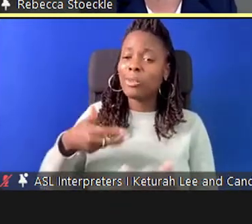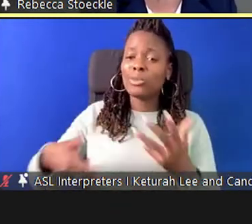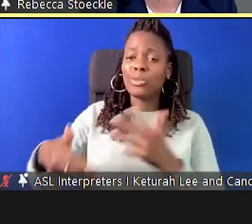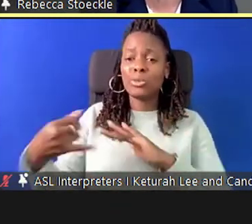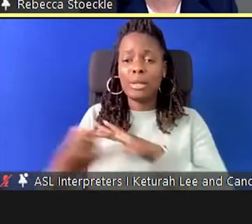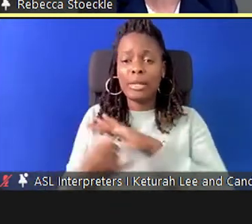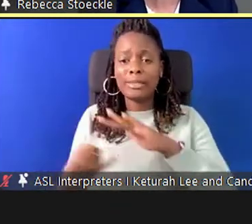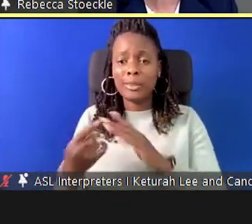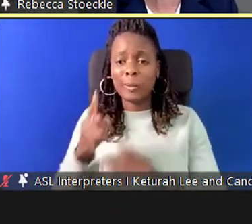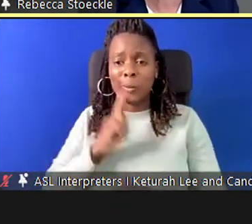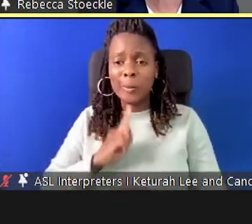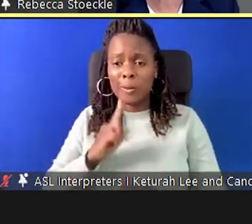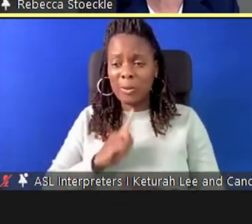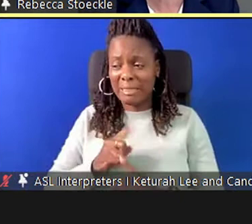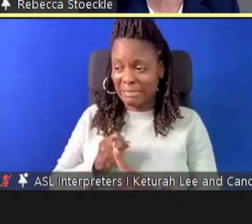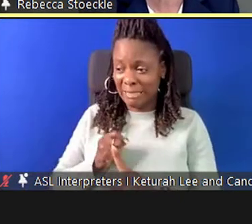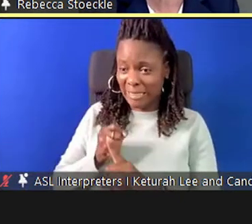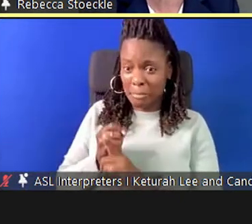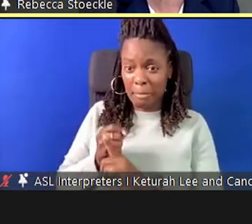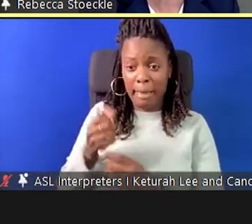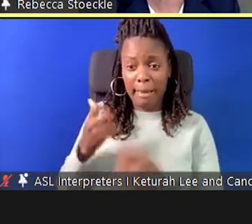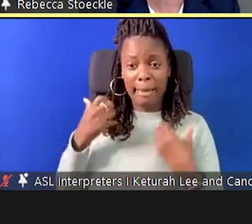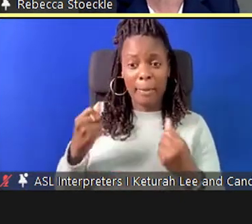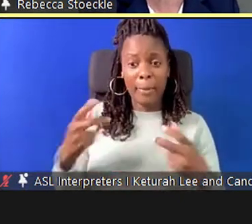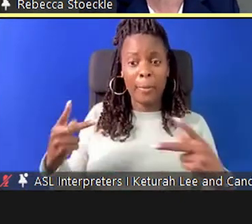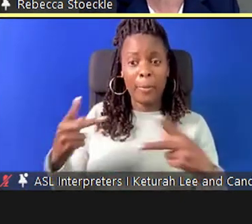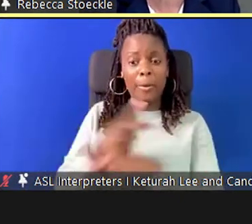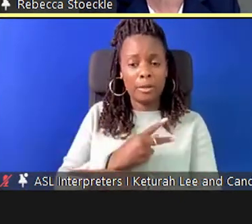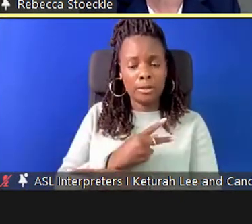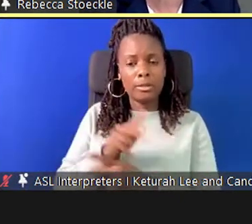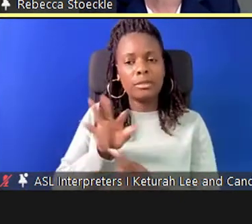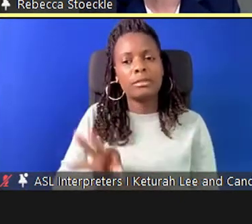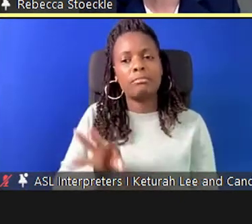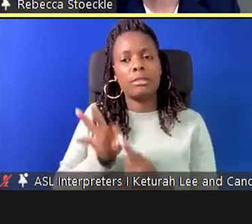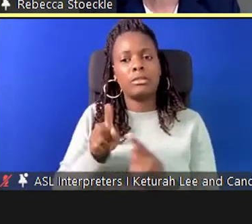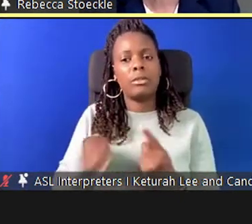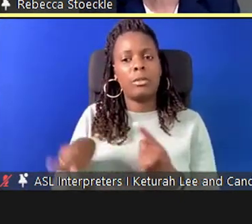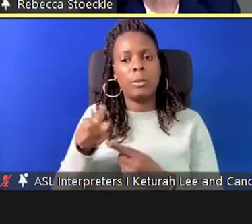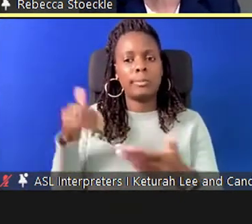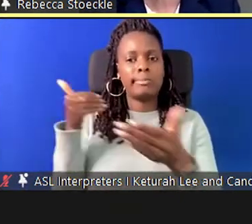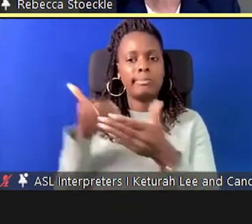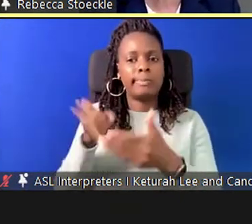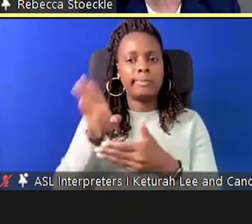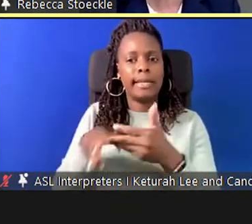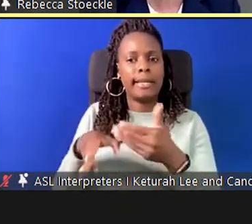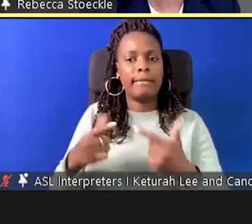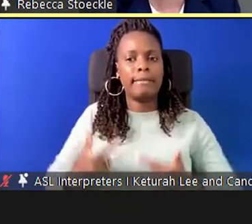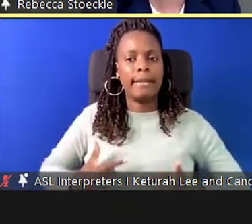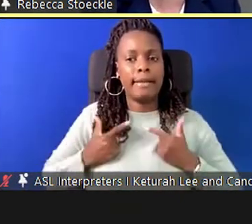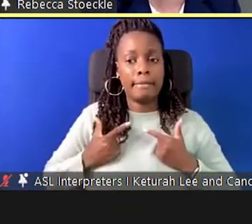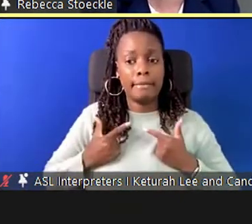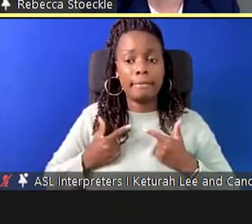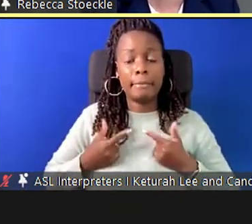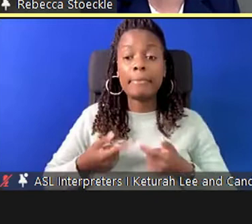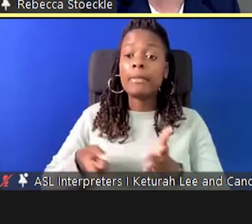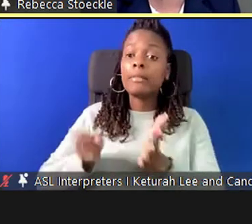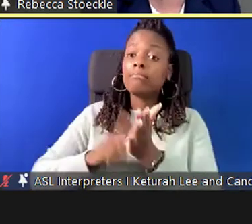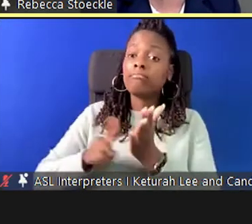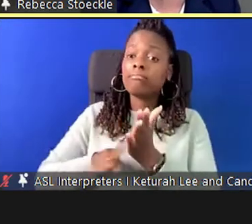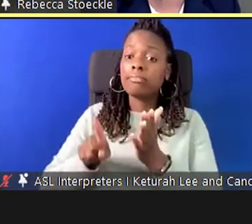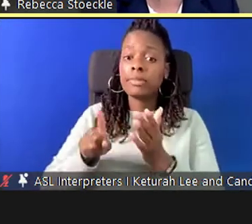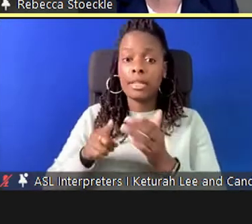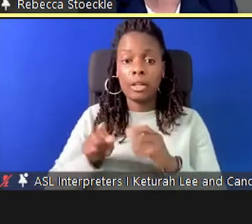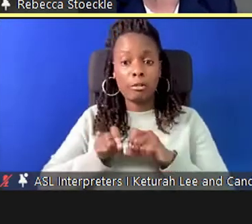health, particularly those nearing the end of life. A study released earlier this year explored